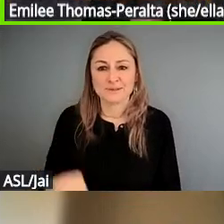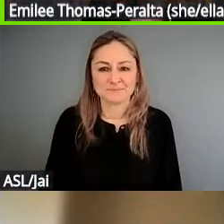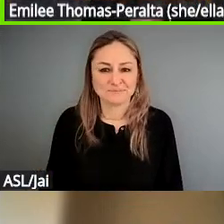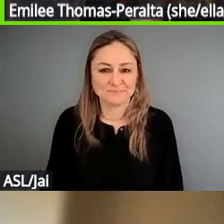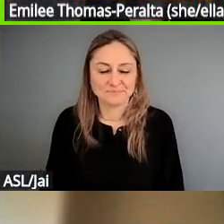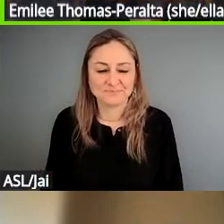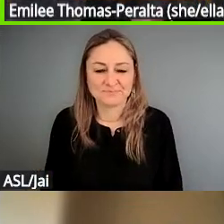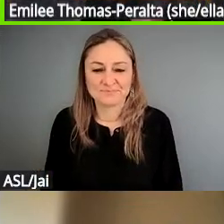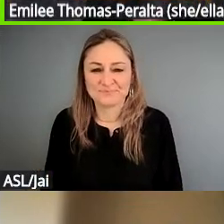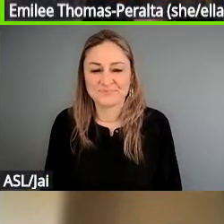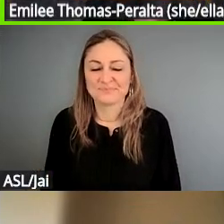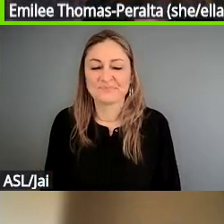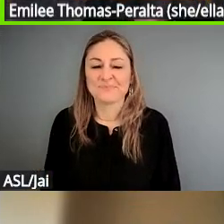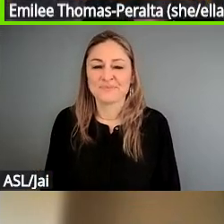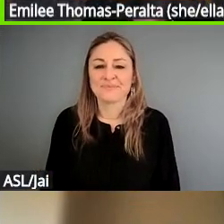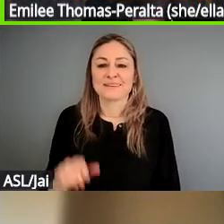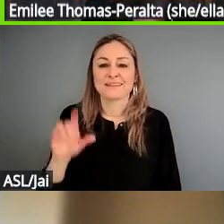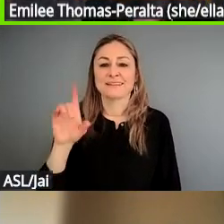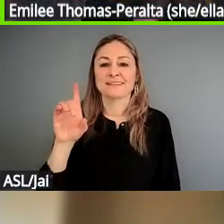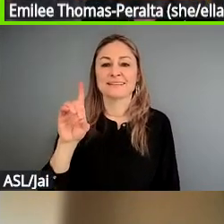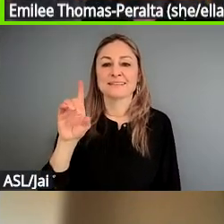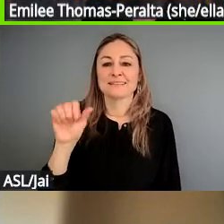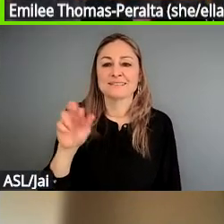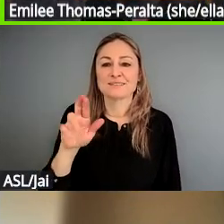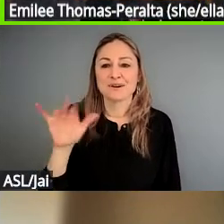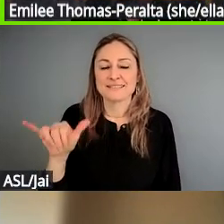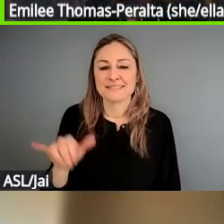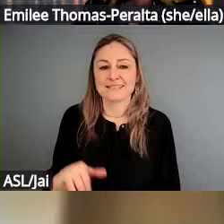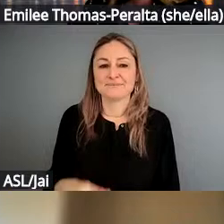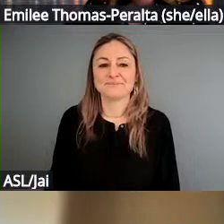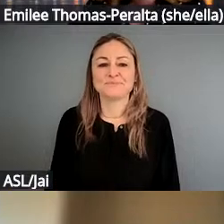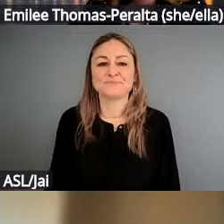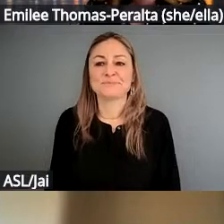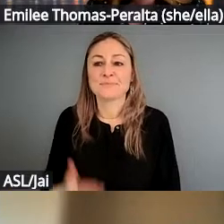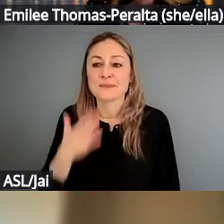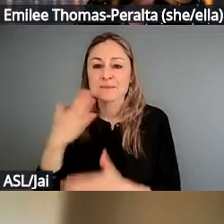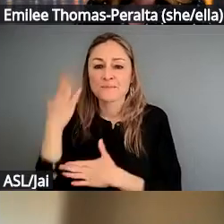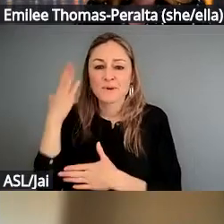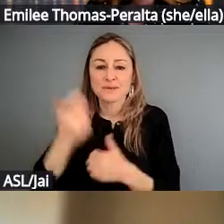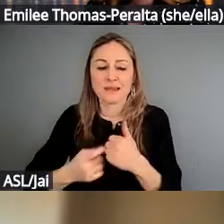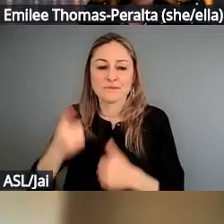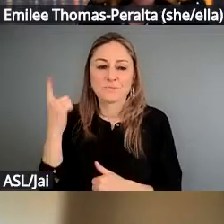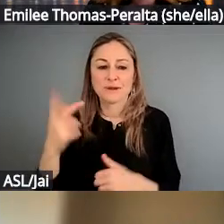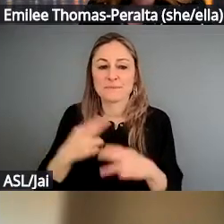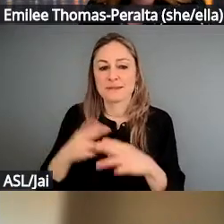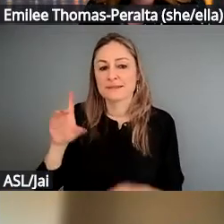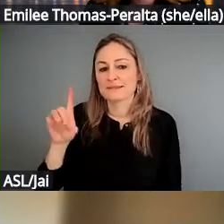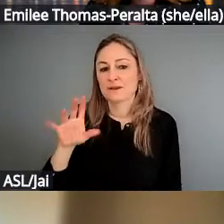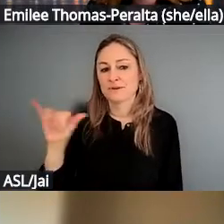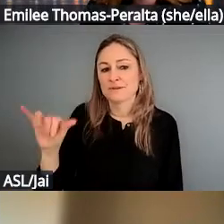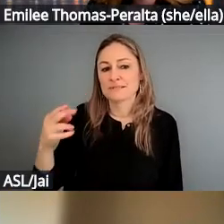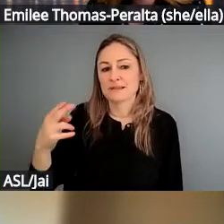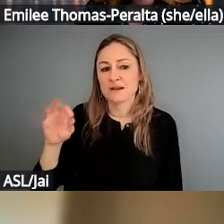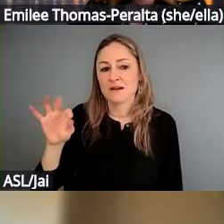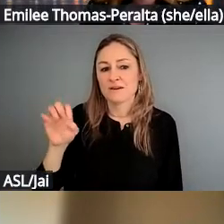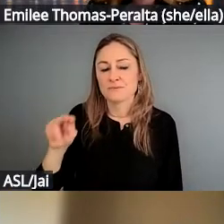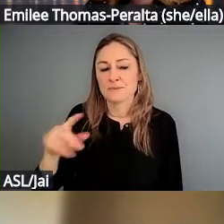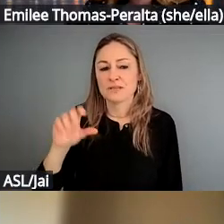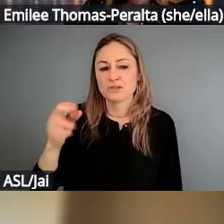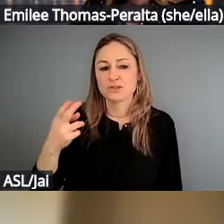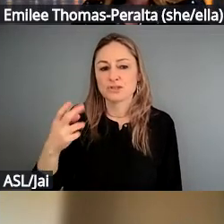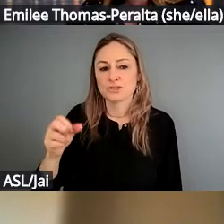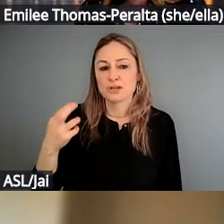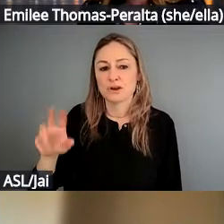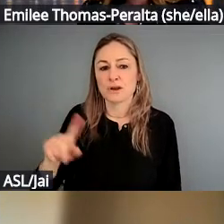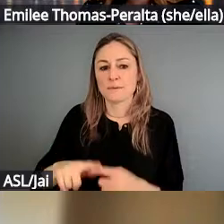Thank you. We'll go to Darcy and then Scott. Morning, everyone. My name is Darcy Hoffman, she, her pronouns. I'm with